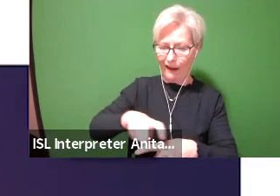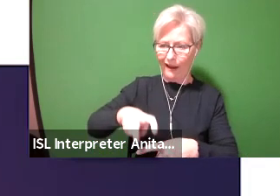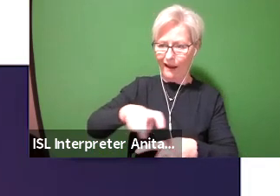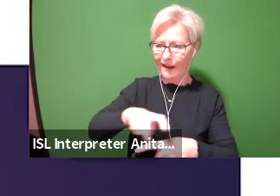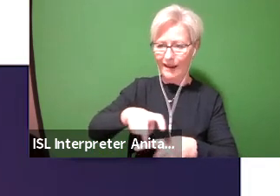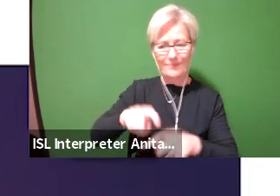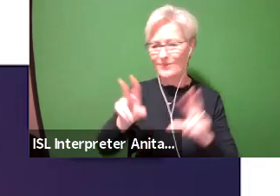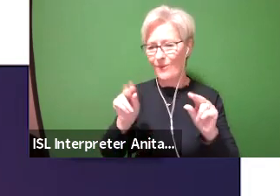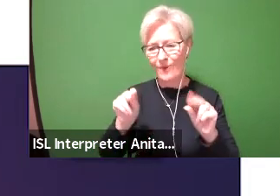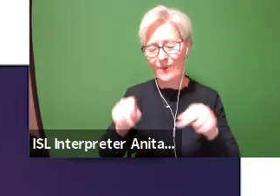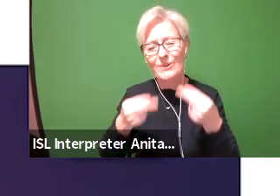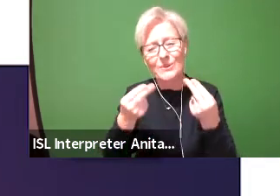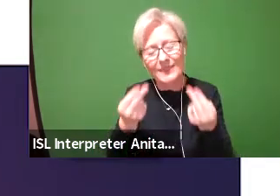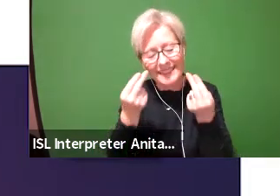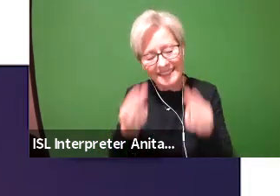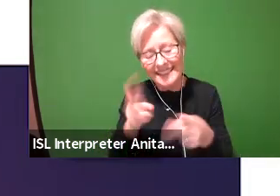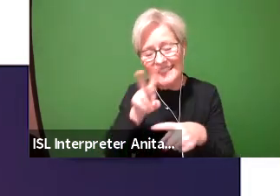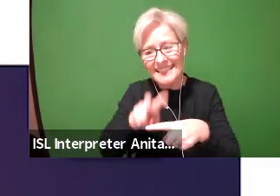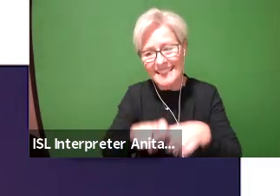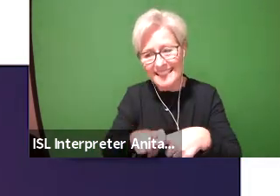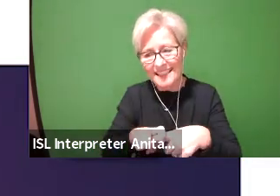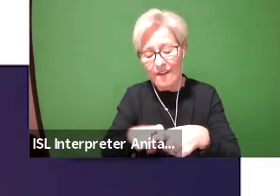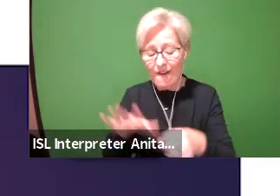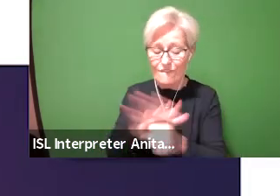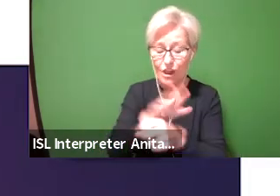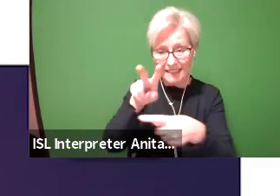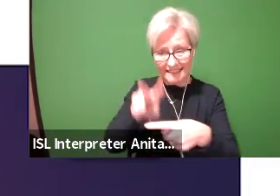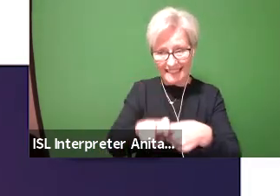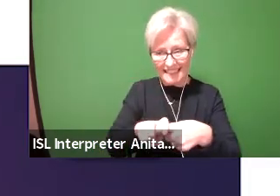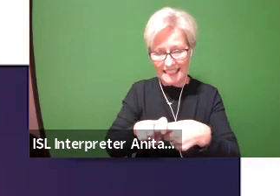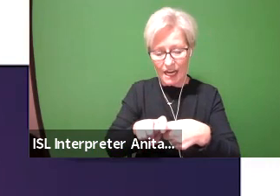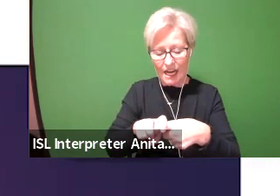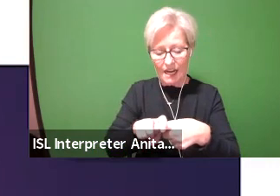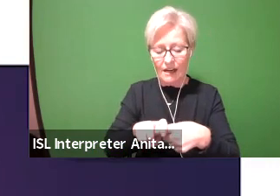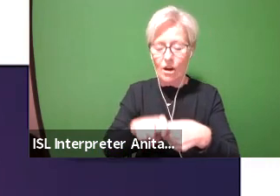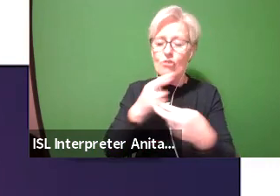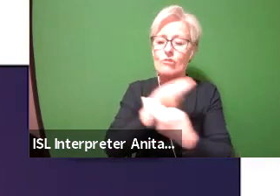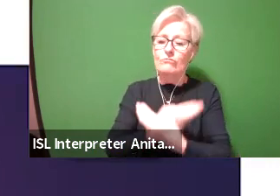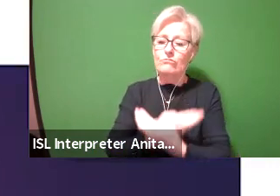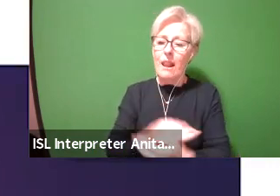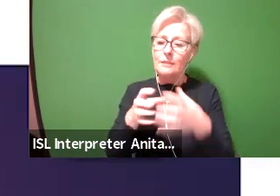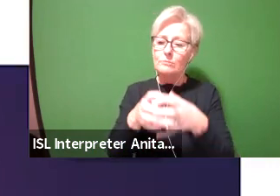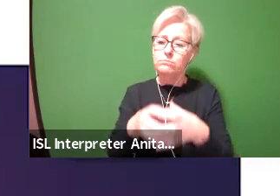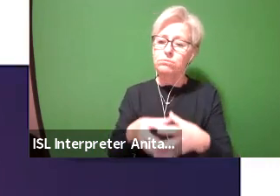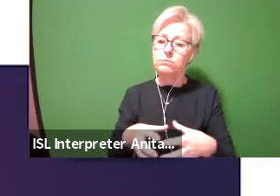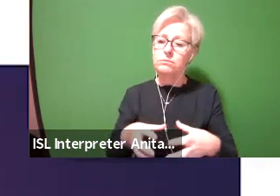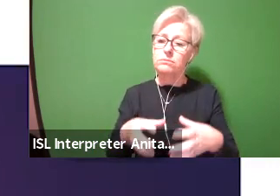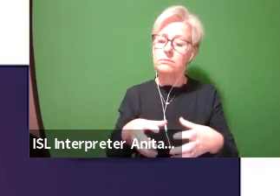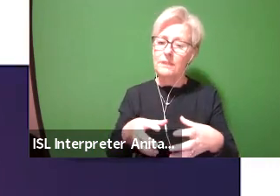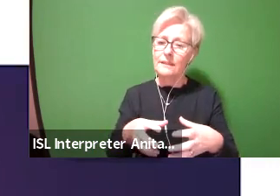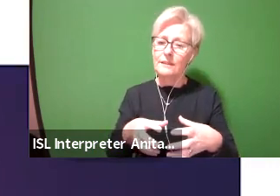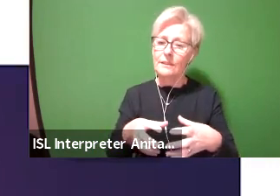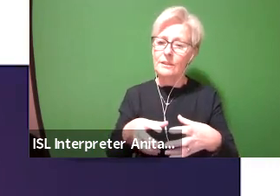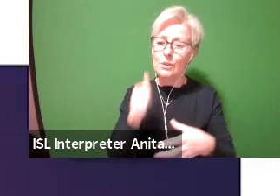to be seated to relax everything, to relax your pelvic floor, to allow that passing of